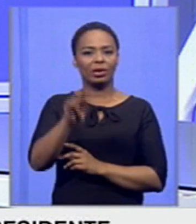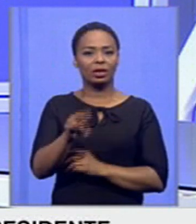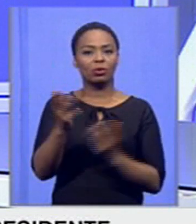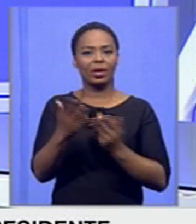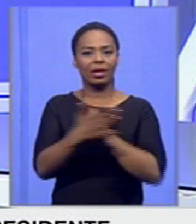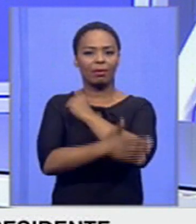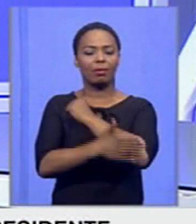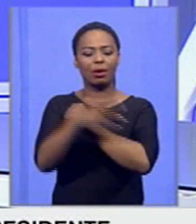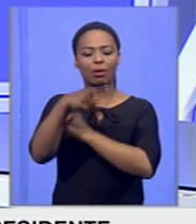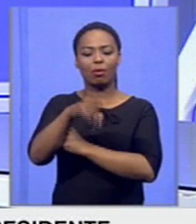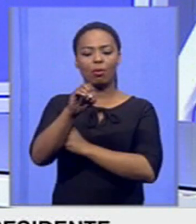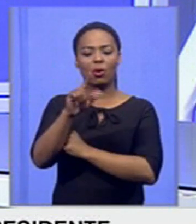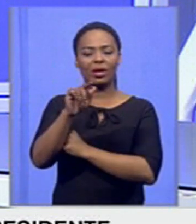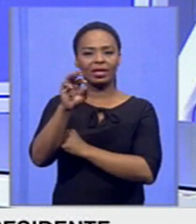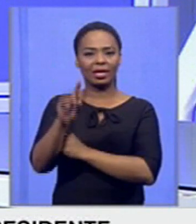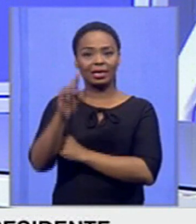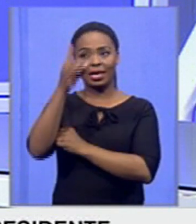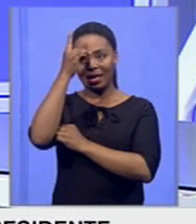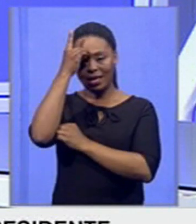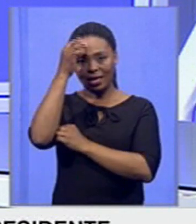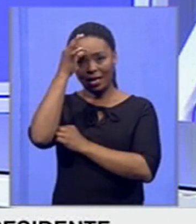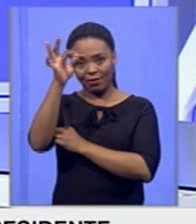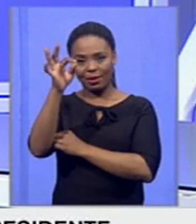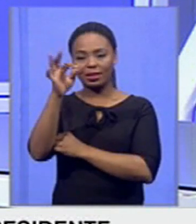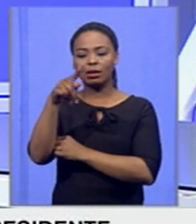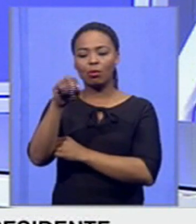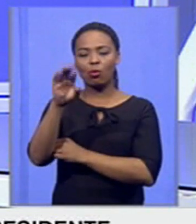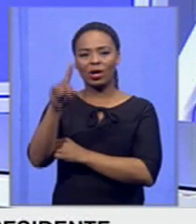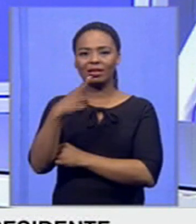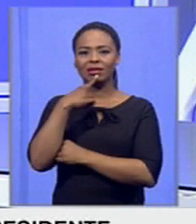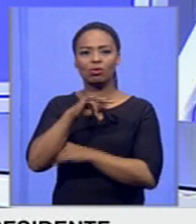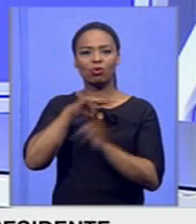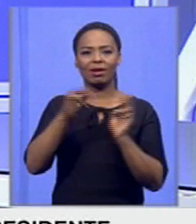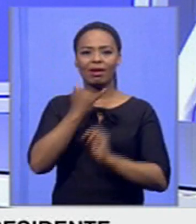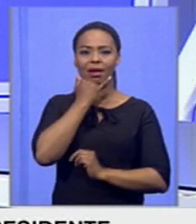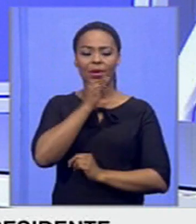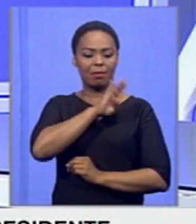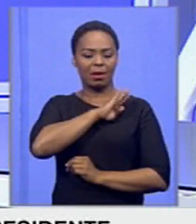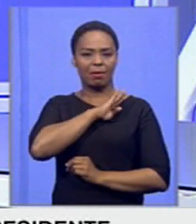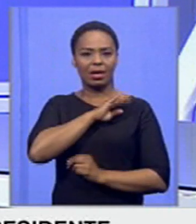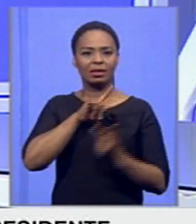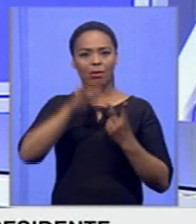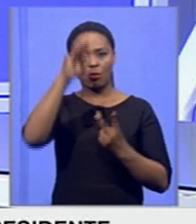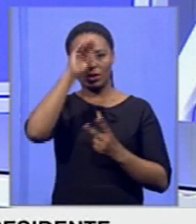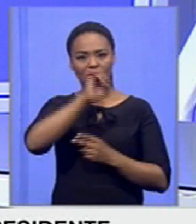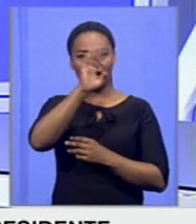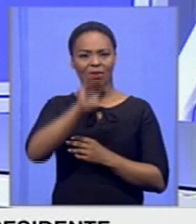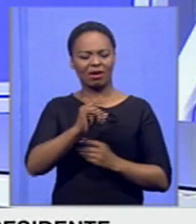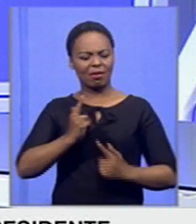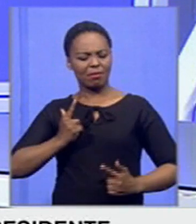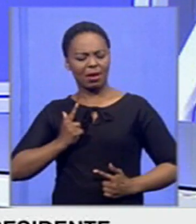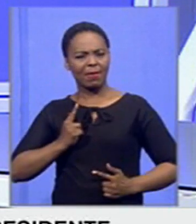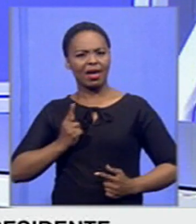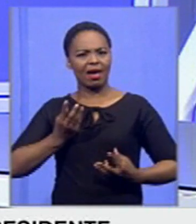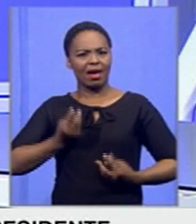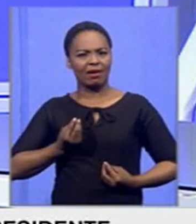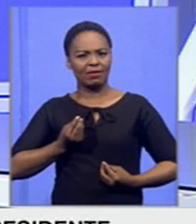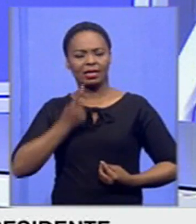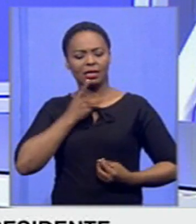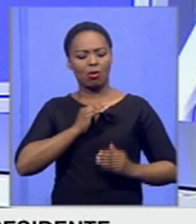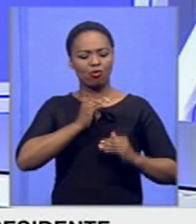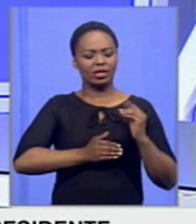Poland. Mmuso wa Poland o bontshitse ha o sa kgotsofale ka ha masole le mapolesa a Afrika Borwa ba ne ba tshwere dibetsa le mahlahlela ho ka sireletsa